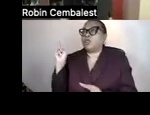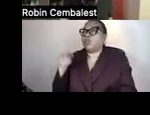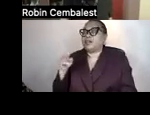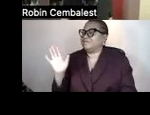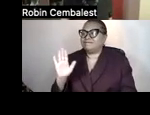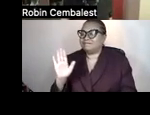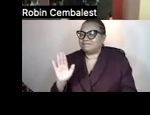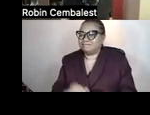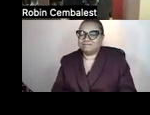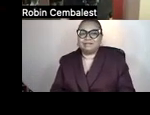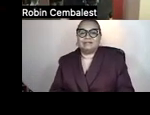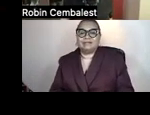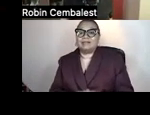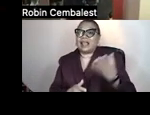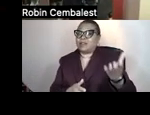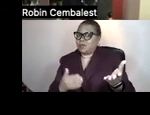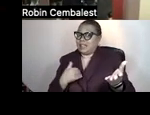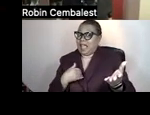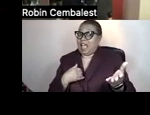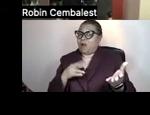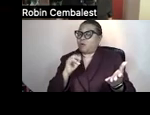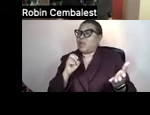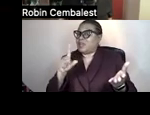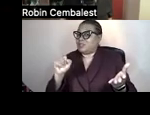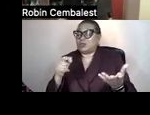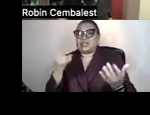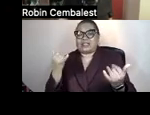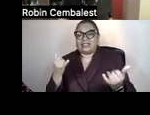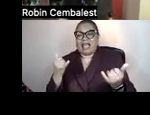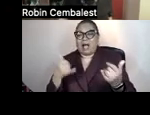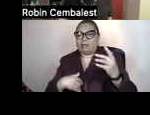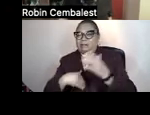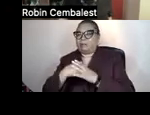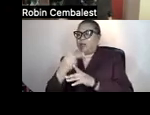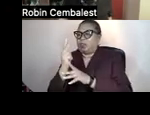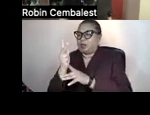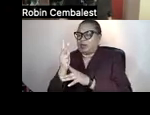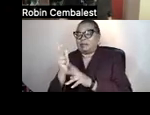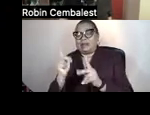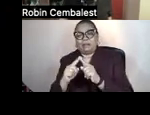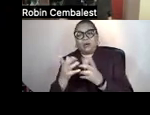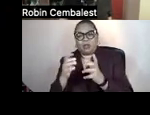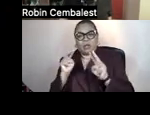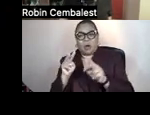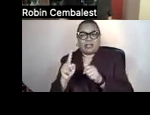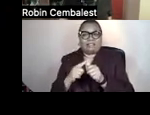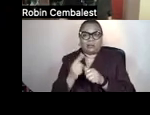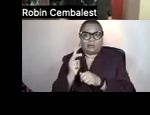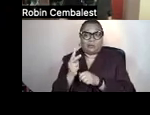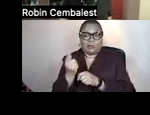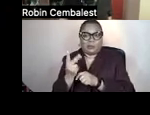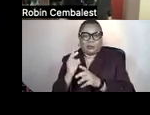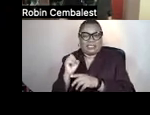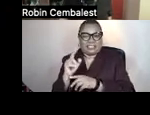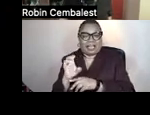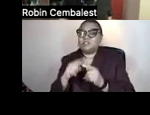it. And then we have reels, which are now up to 3 minutes, even though people only watch the first few seconds. And you can